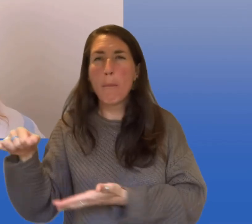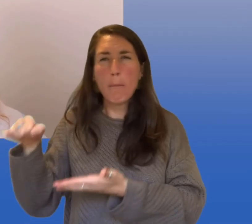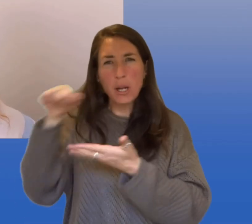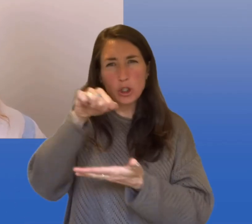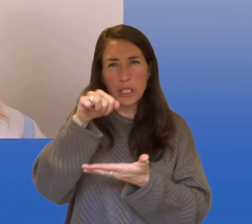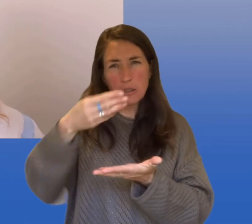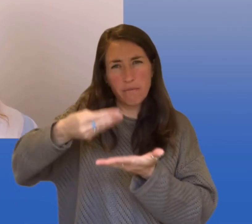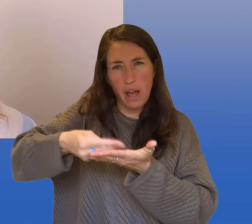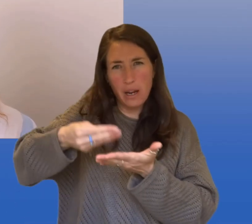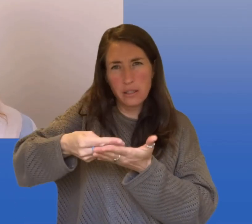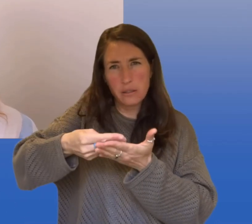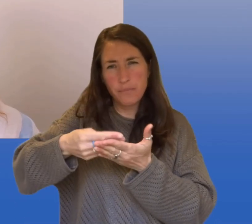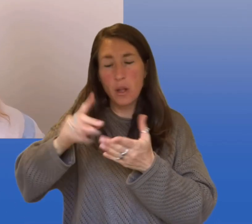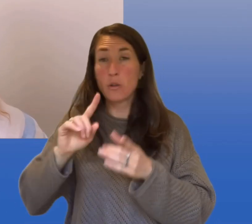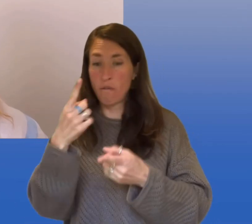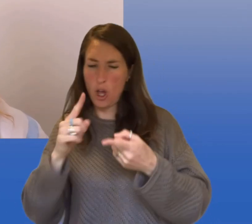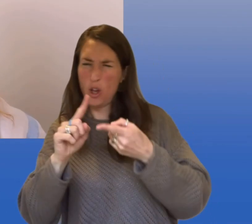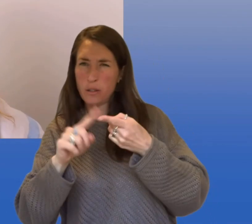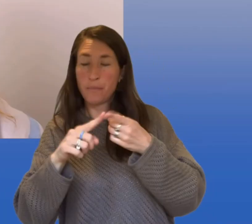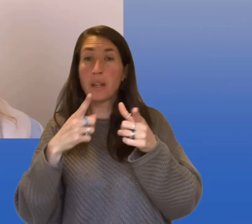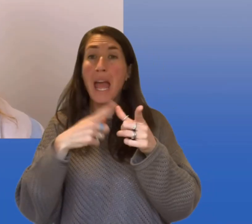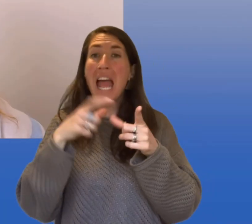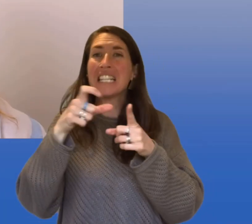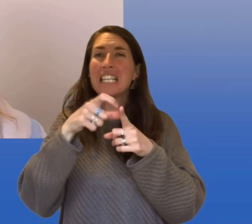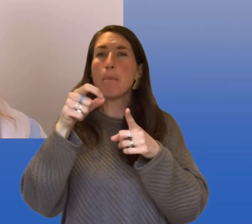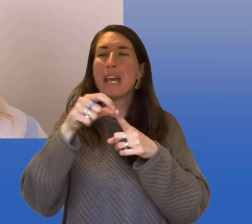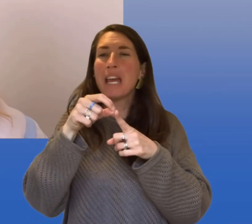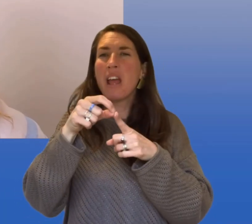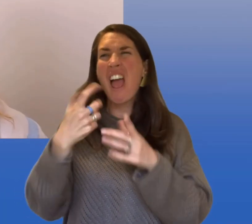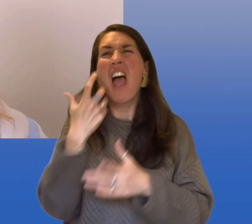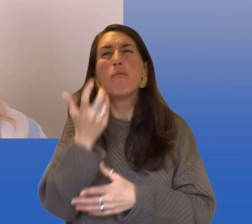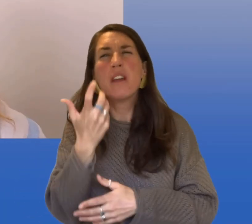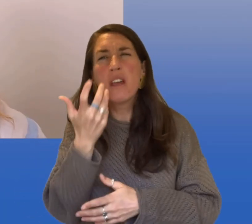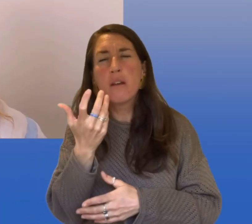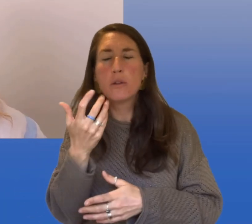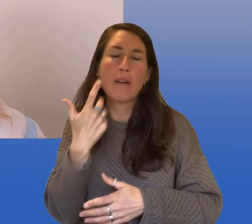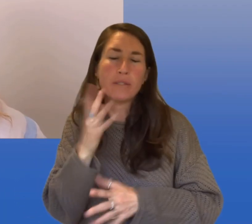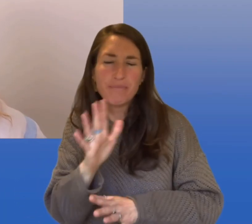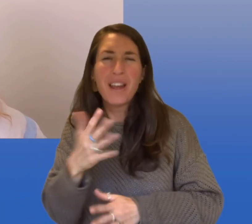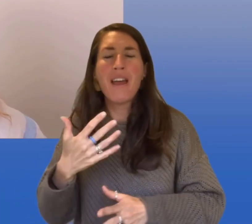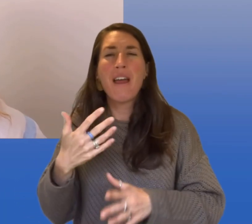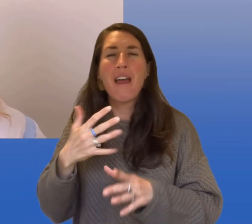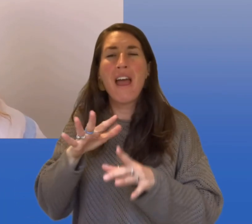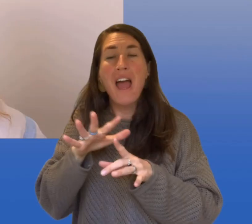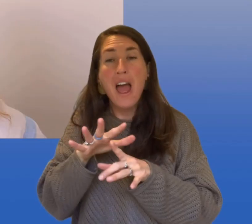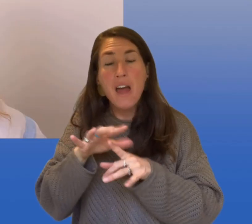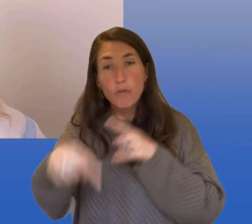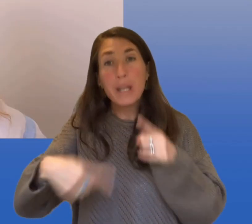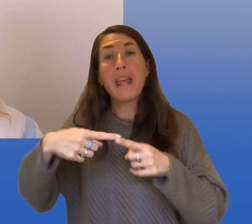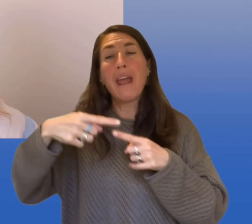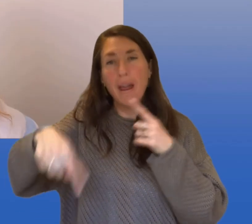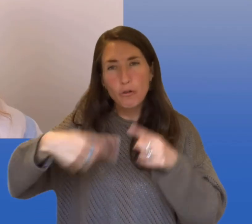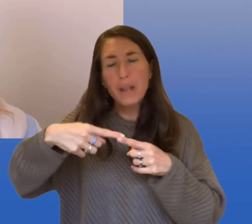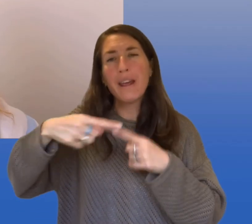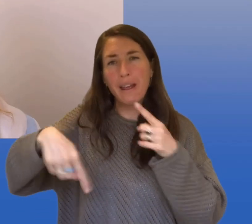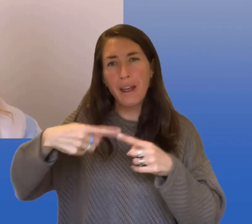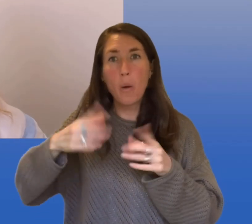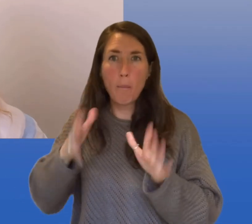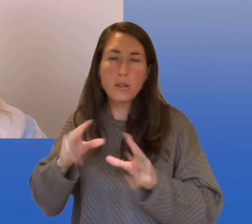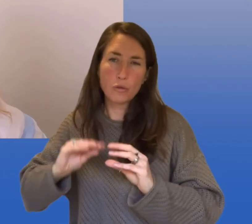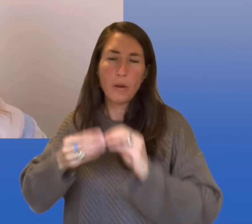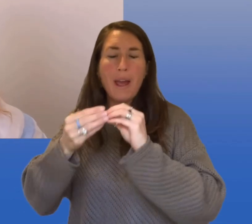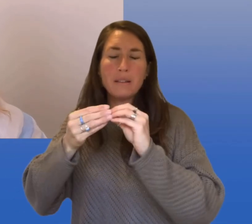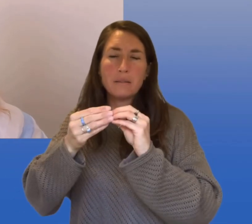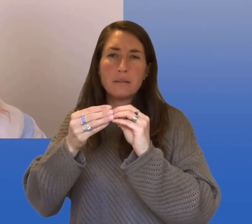annual delivery plan first of all. So every year we have to create an ADP. It is